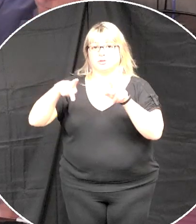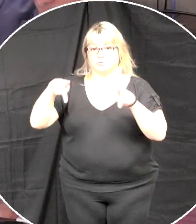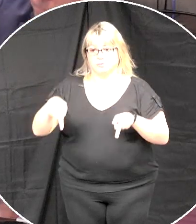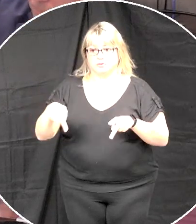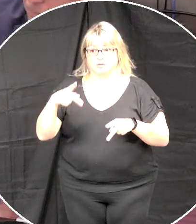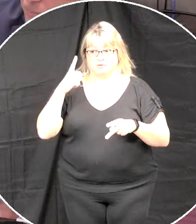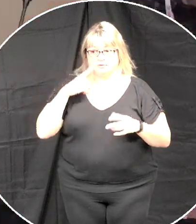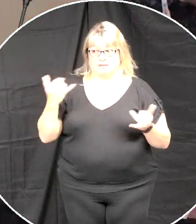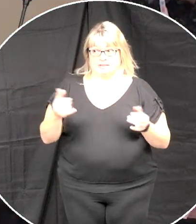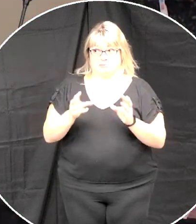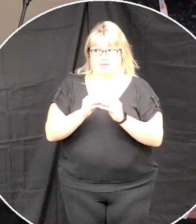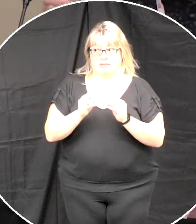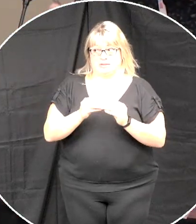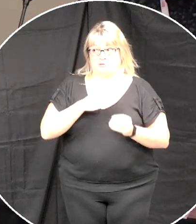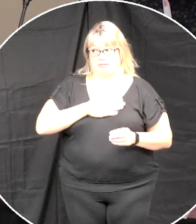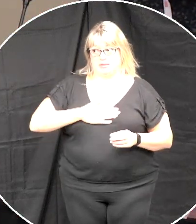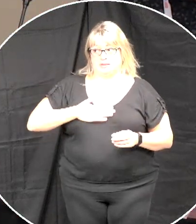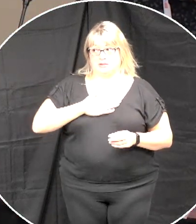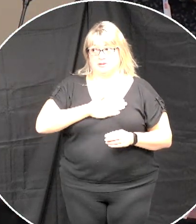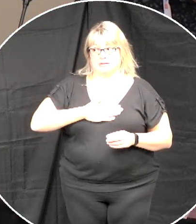today's meeting.